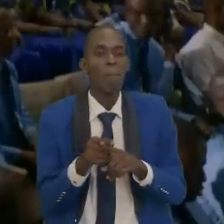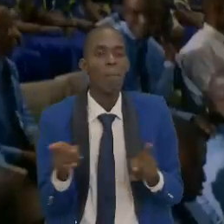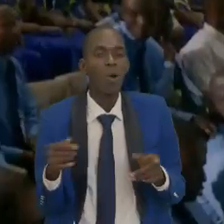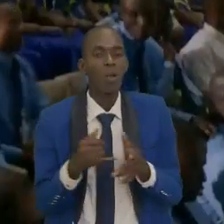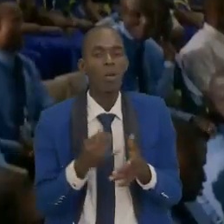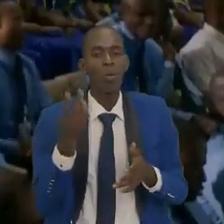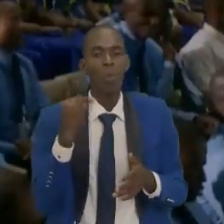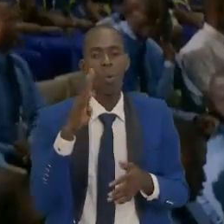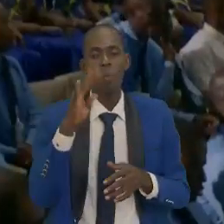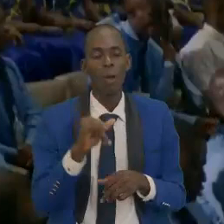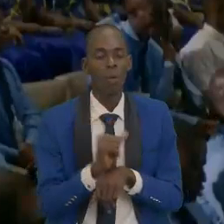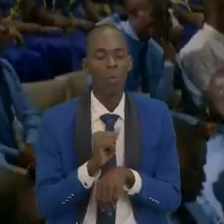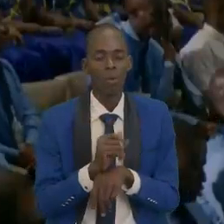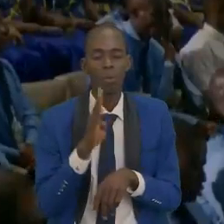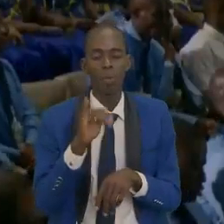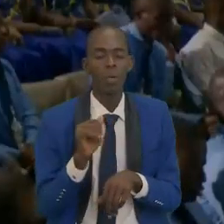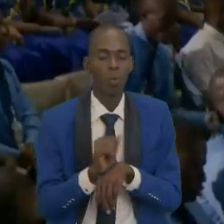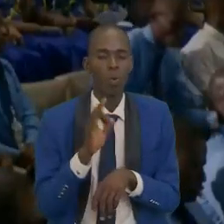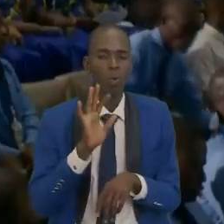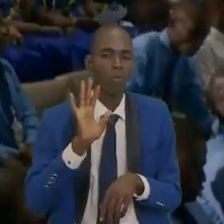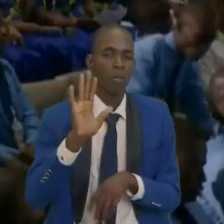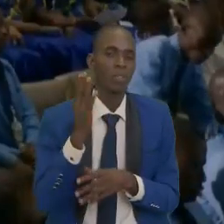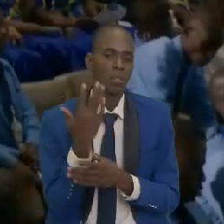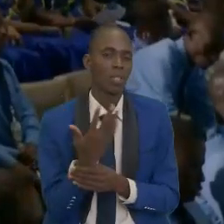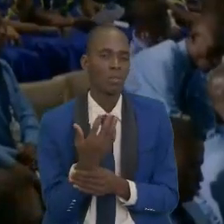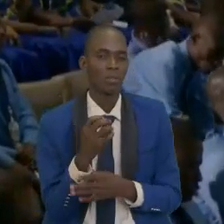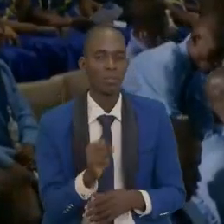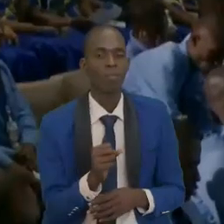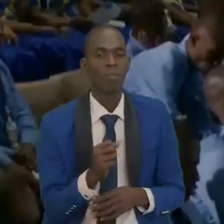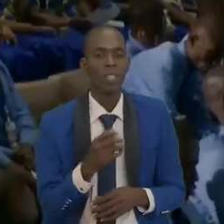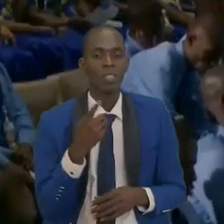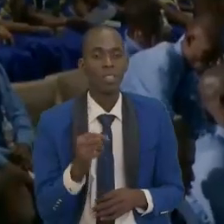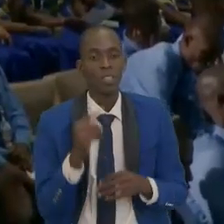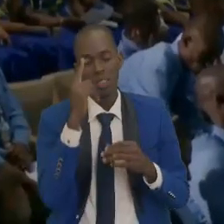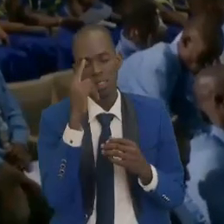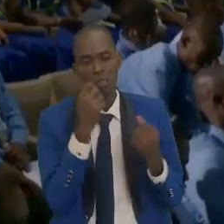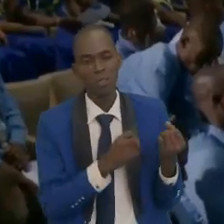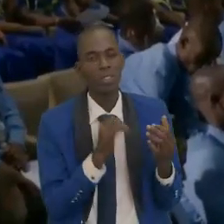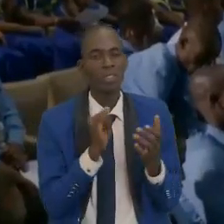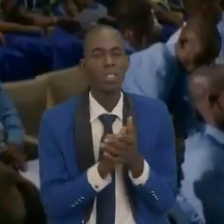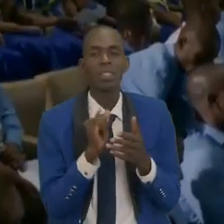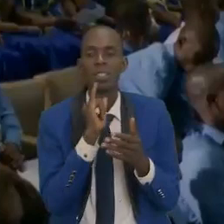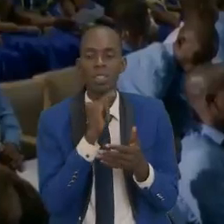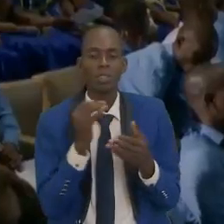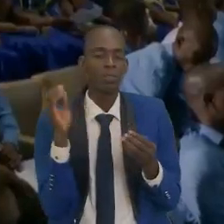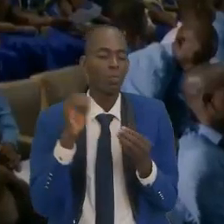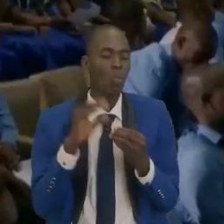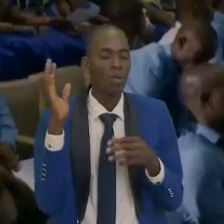the works of his son the faith that goes beyond Humanity